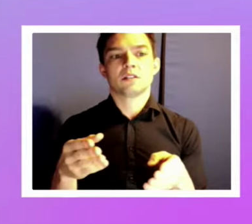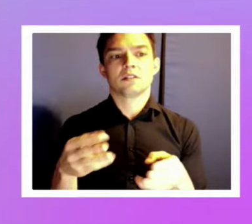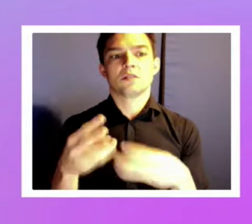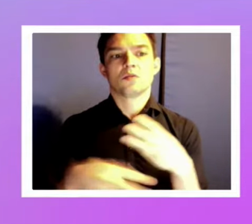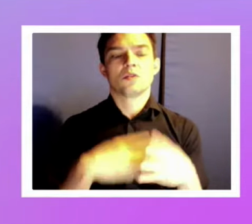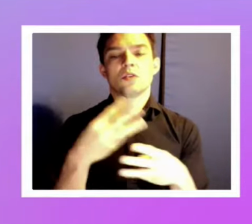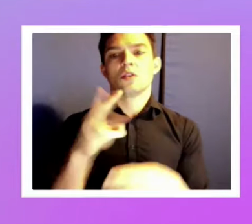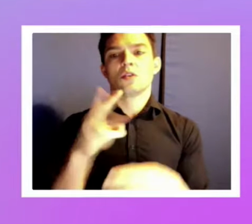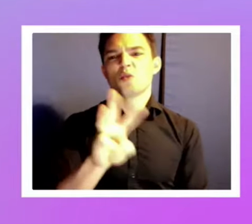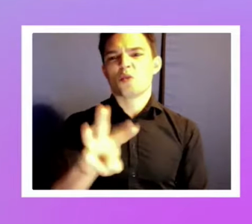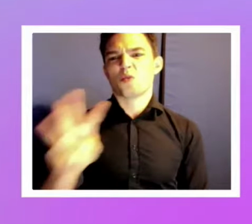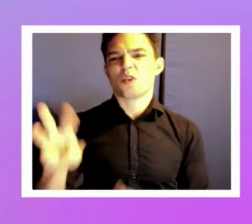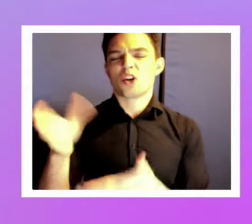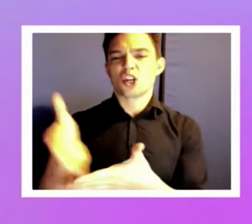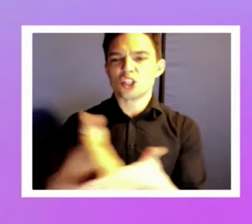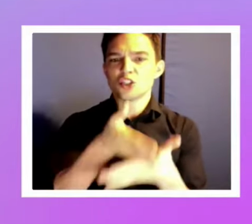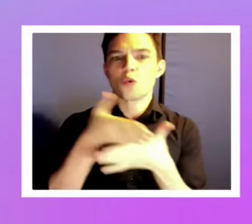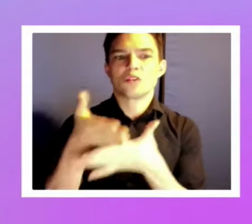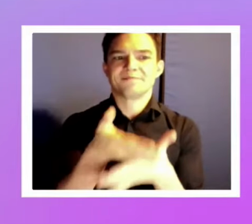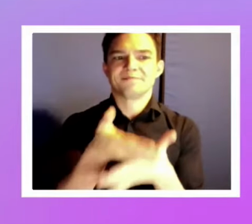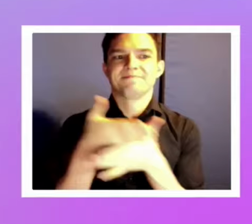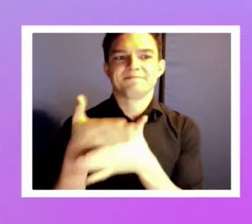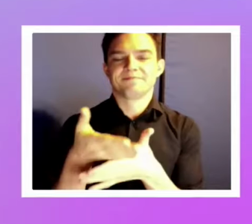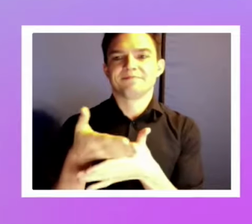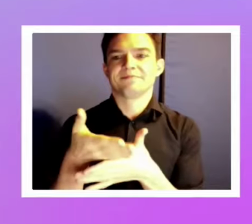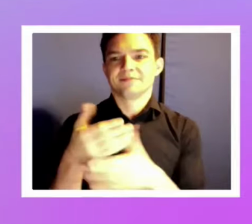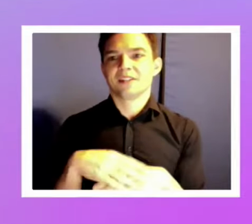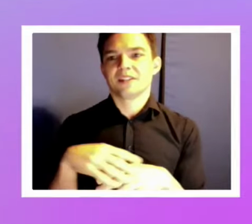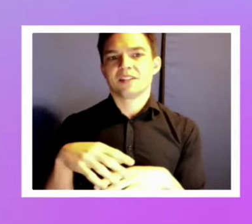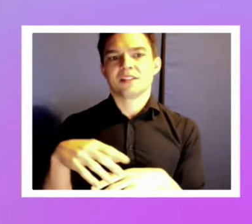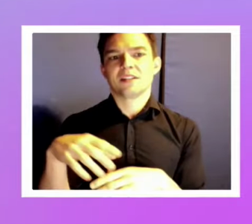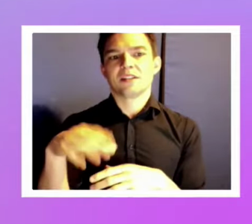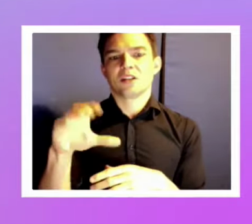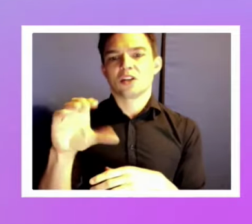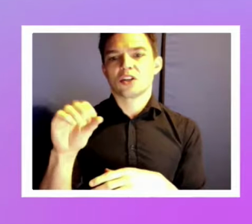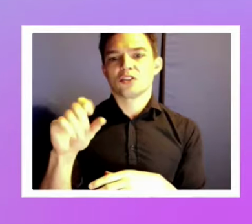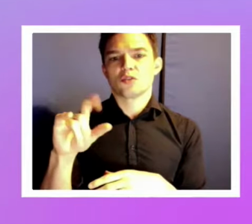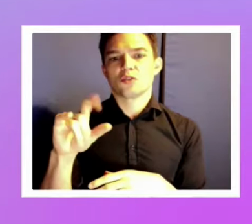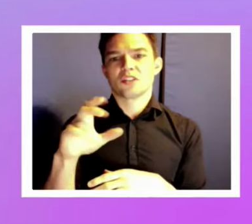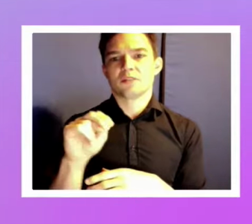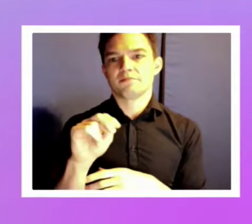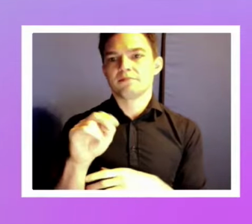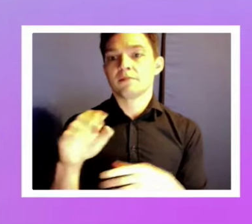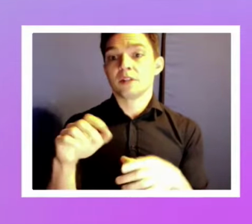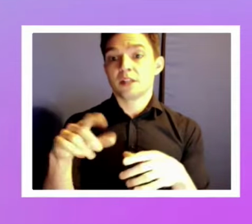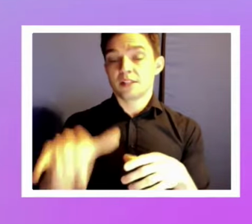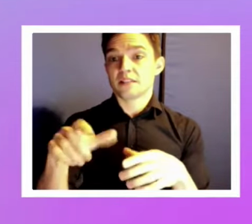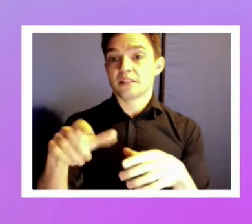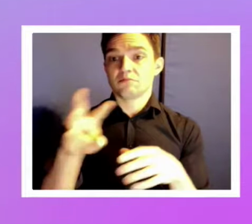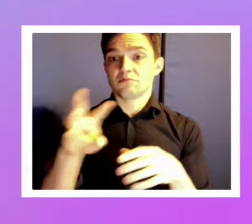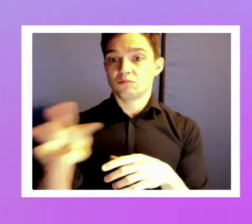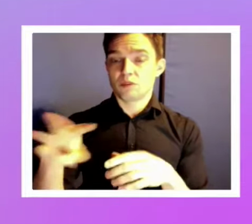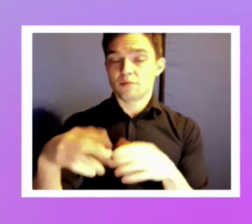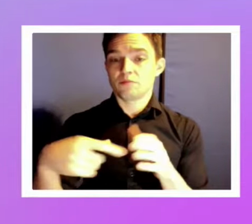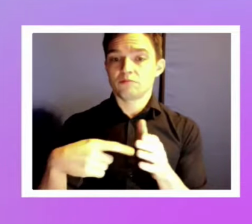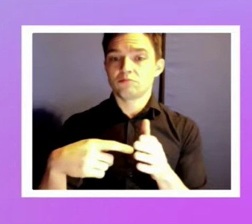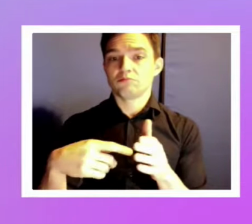Web Consortium, apologies, and it is the organization that is responsible for lots of web